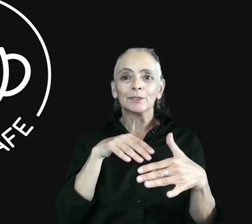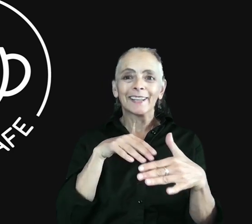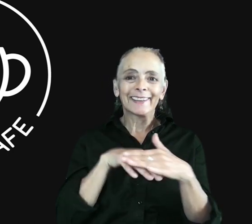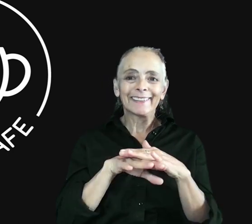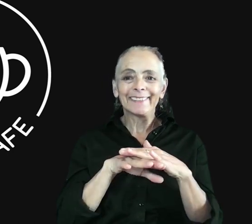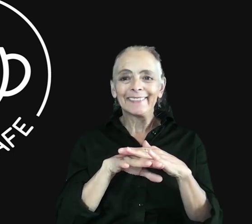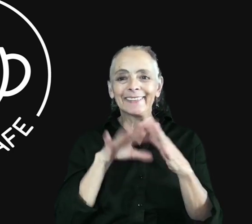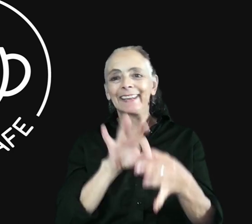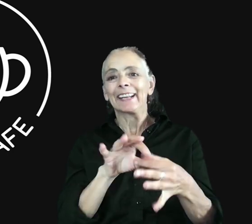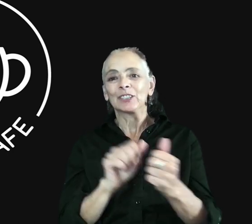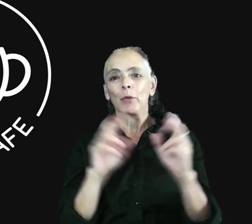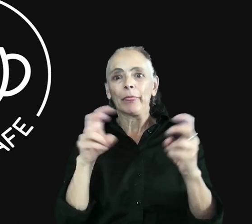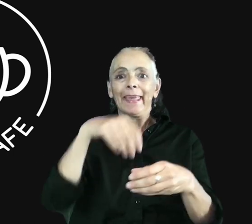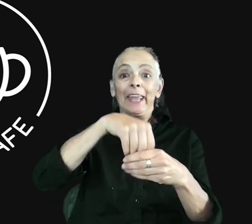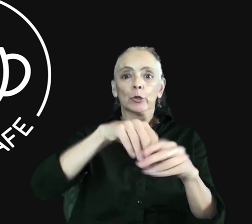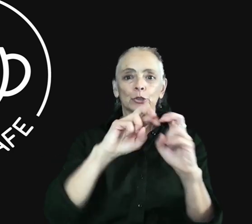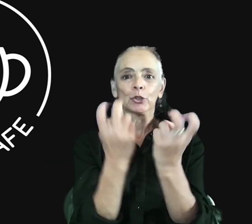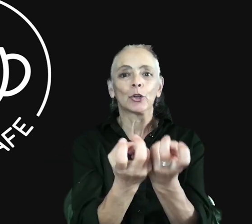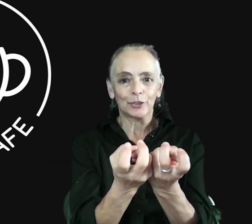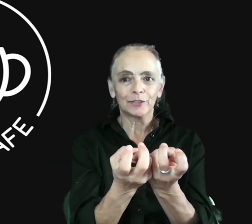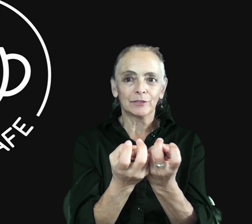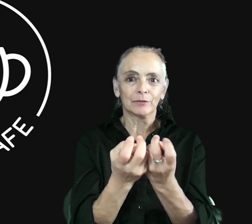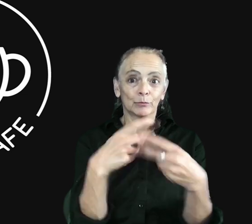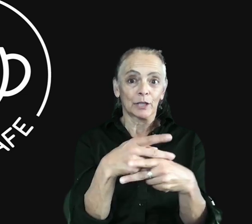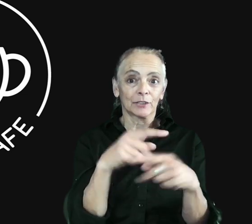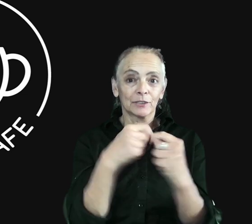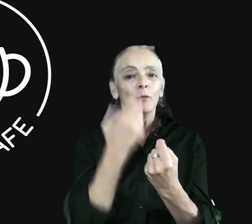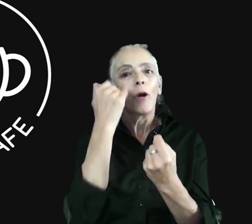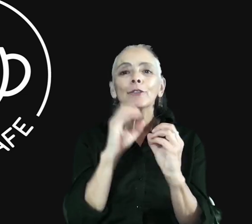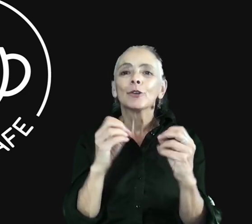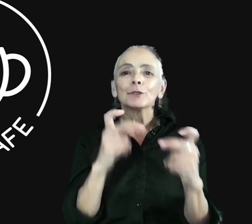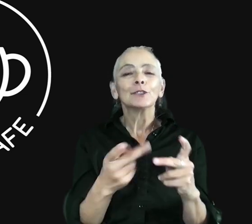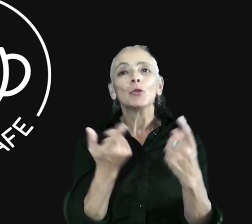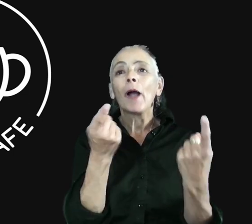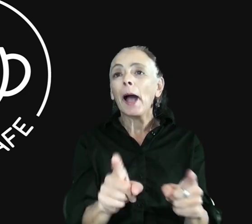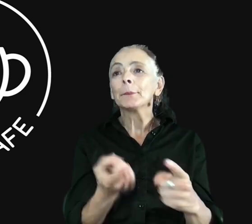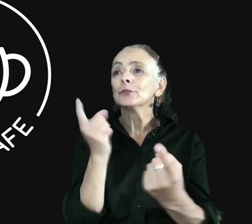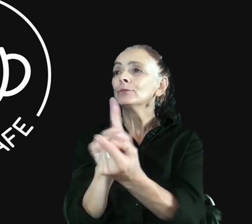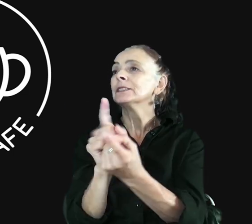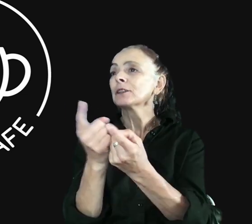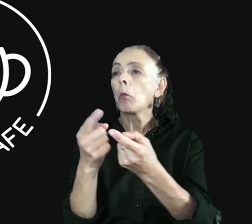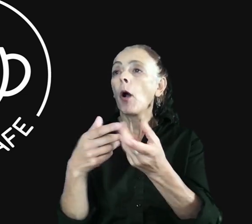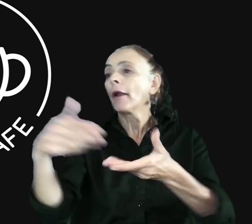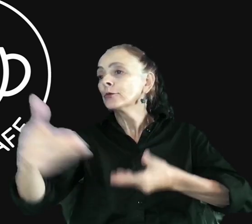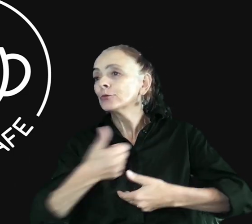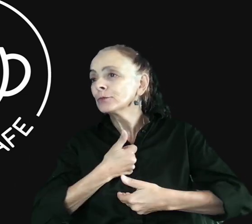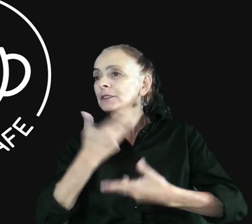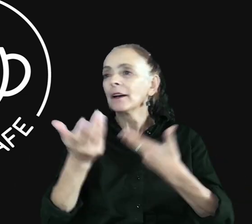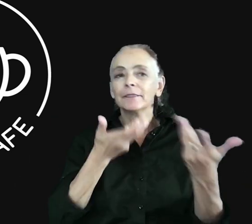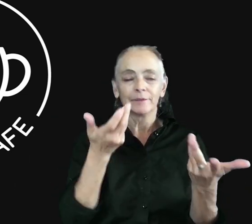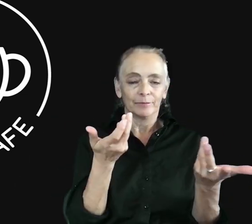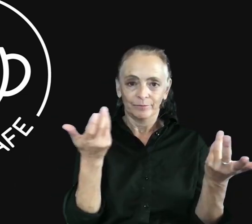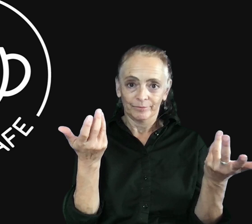circle of the production team because yeah there's not this opportunity to just walk by and introduce yourself either